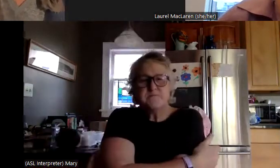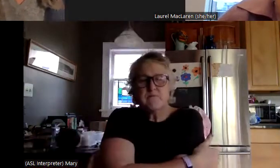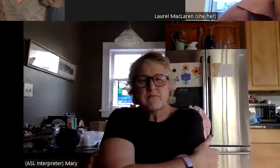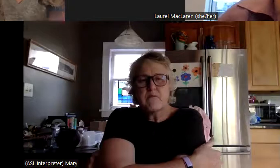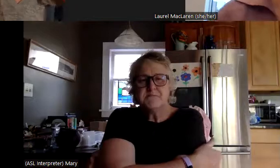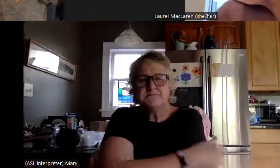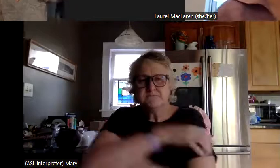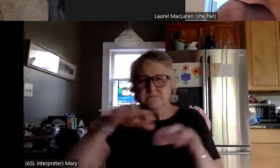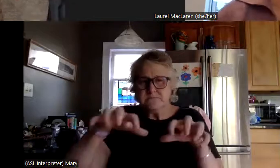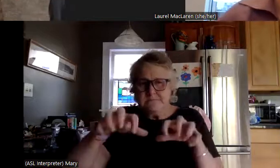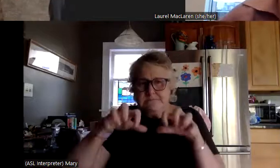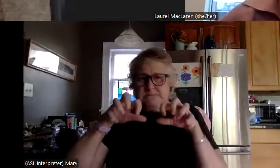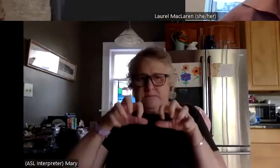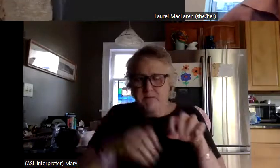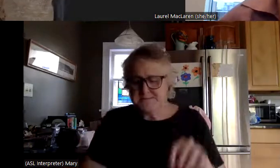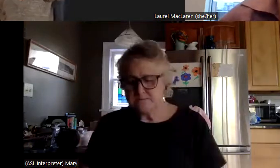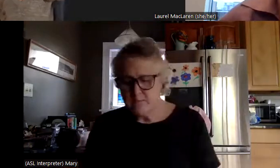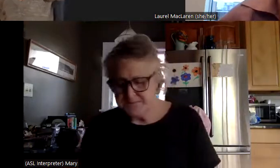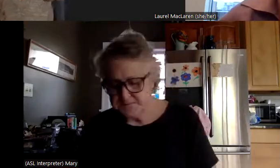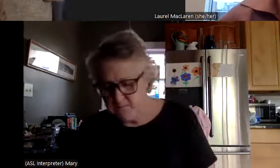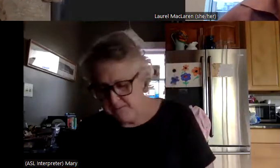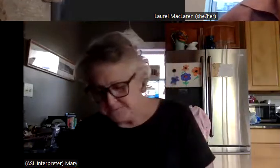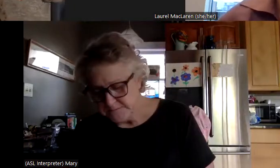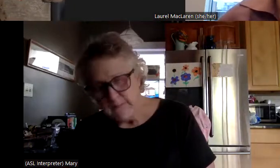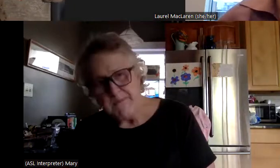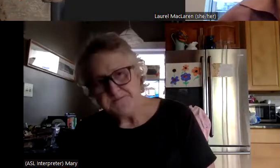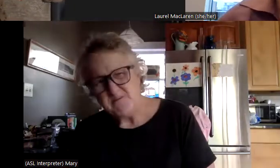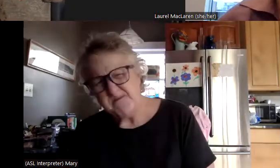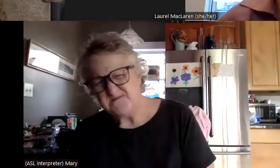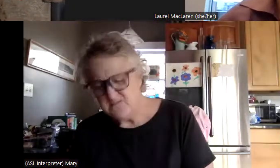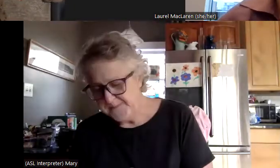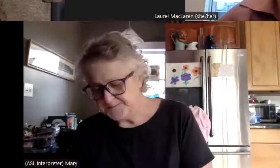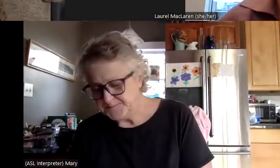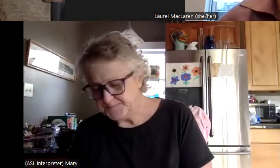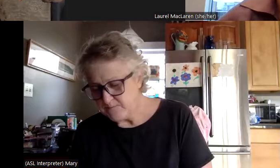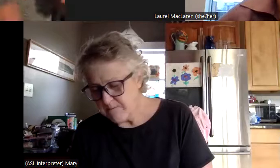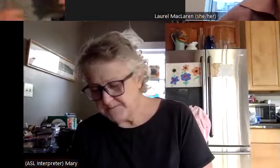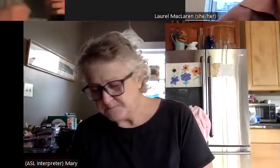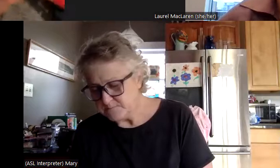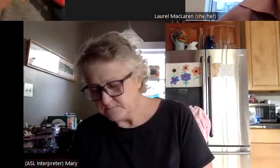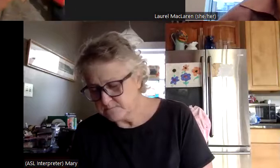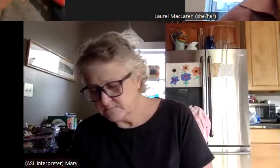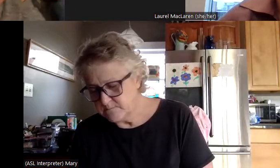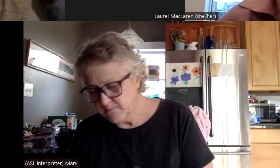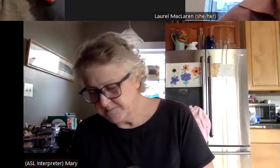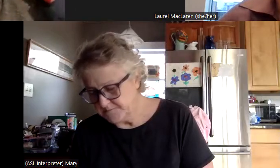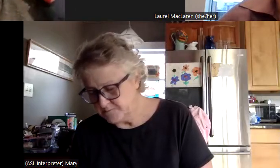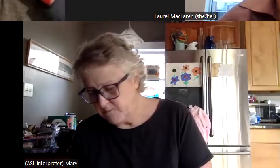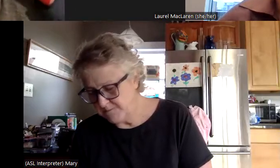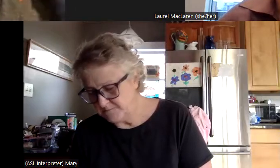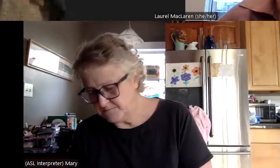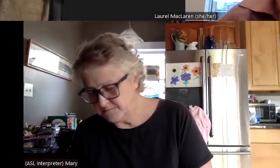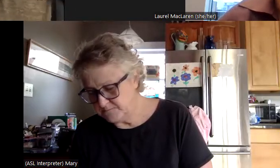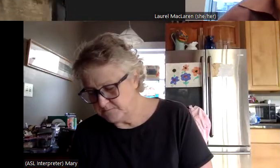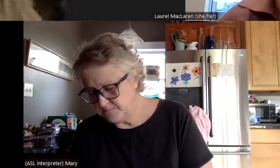I start to feel like this release of this Right. weight, and Right. then I don't have as much